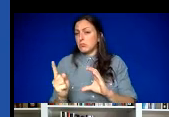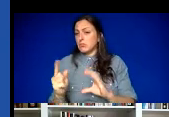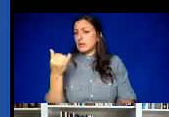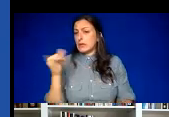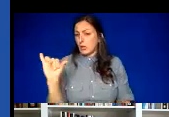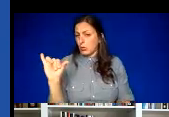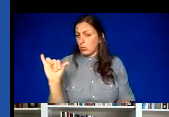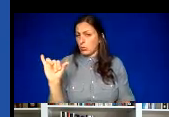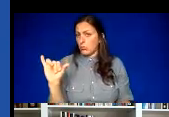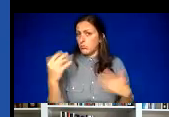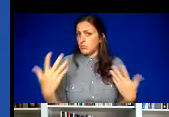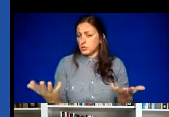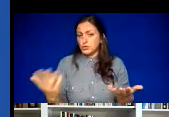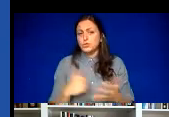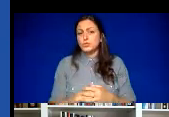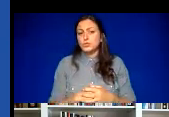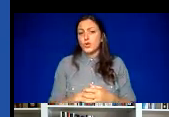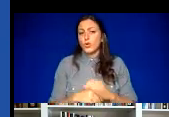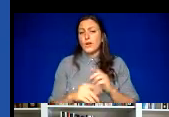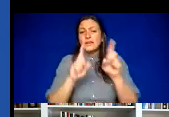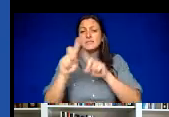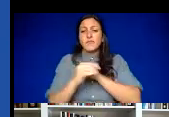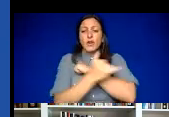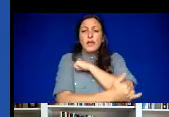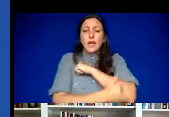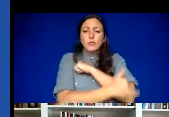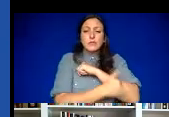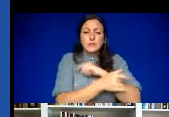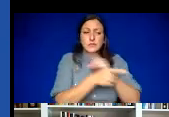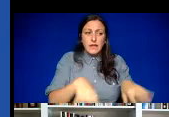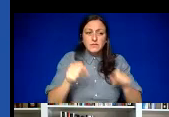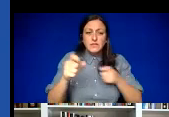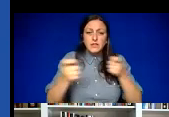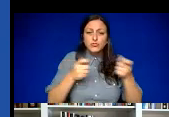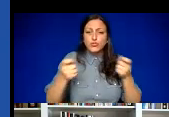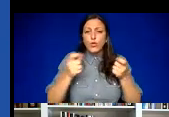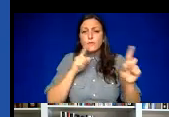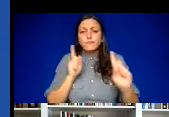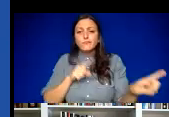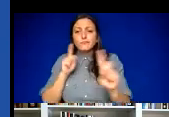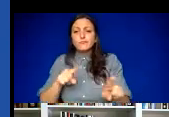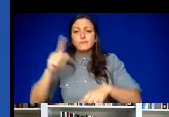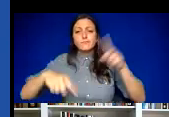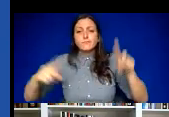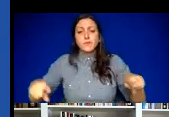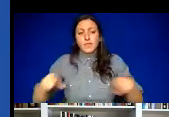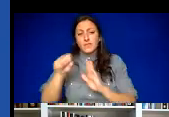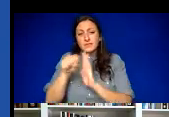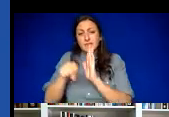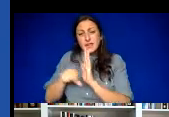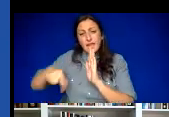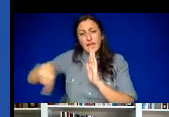as as counties get control and start implementing their own orders, will the state have any ability